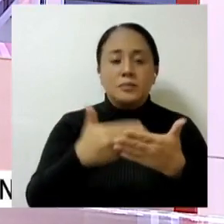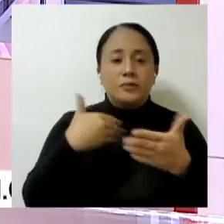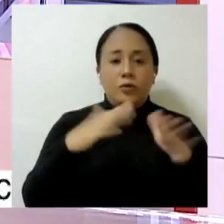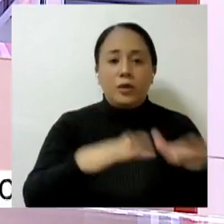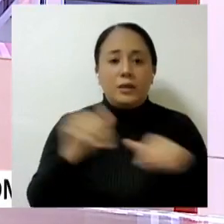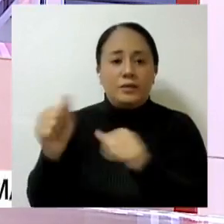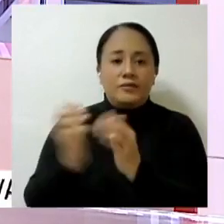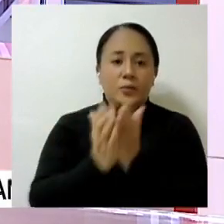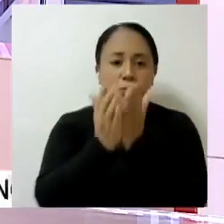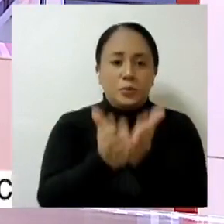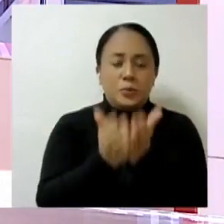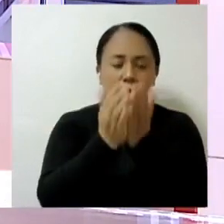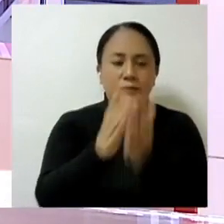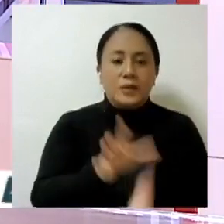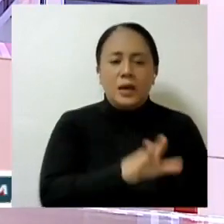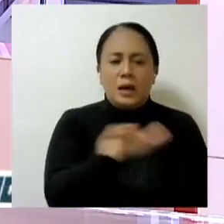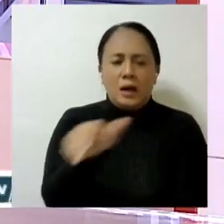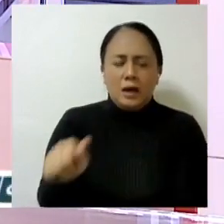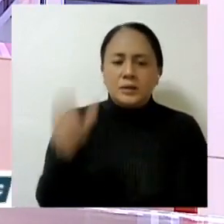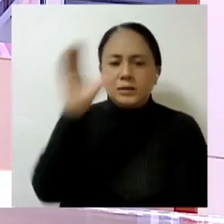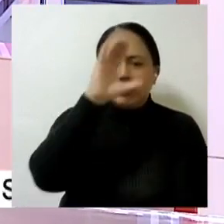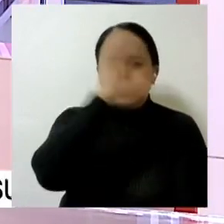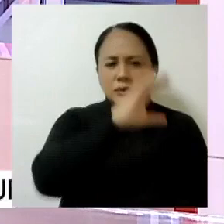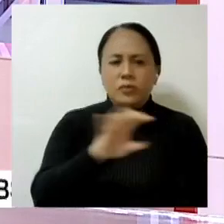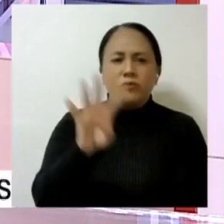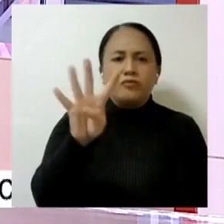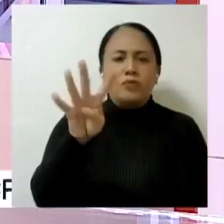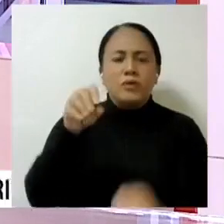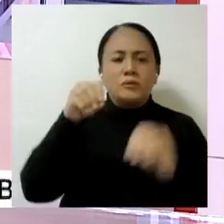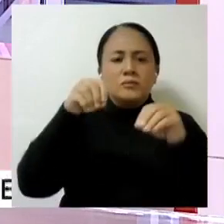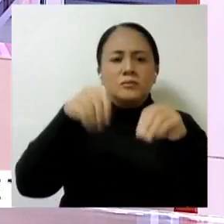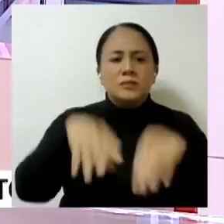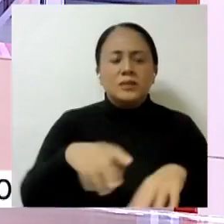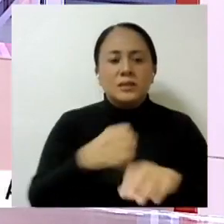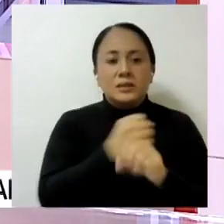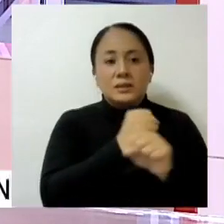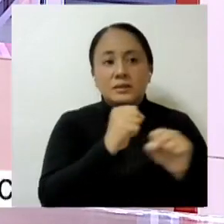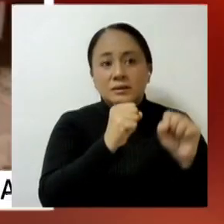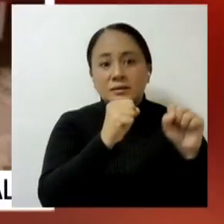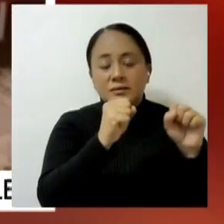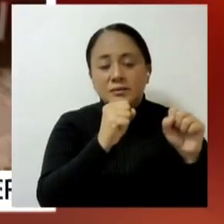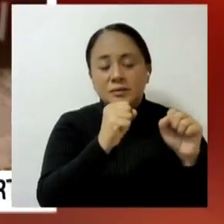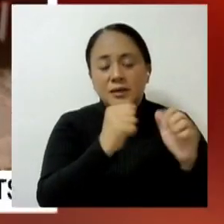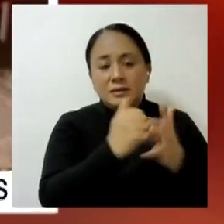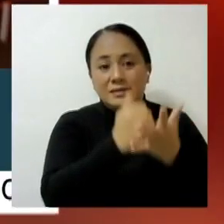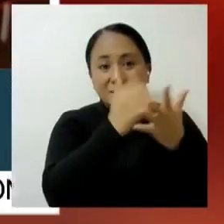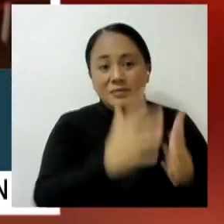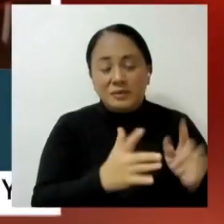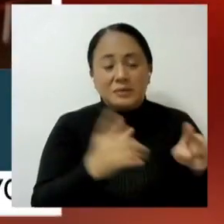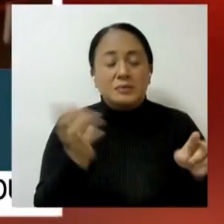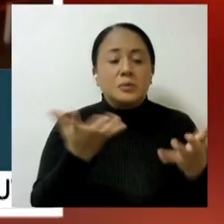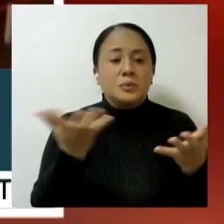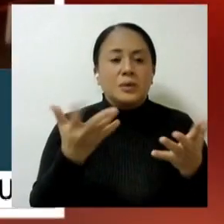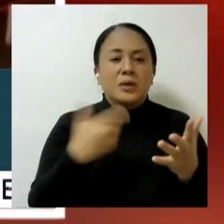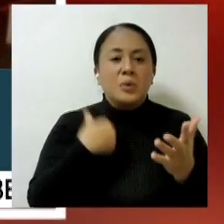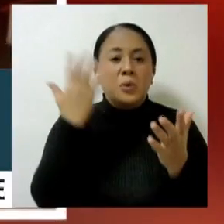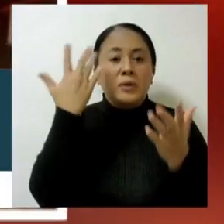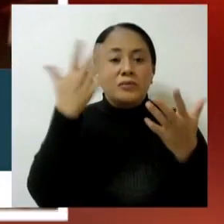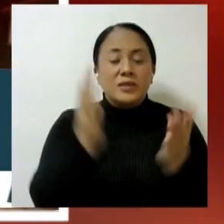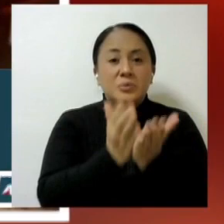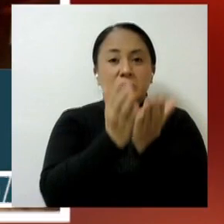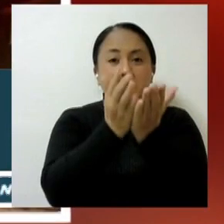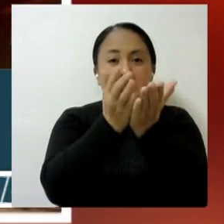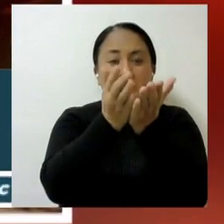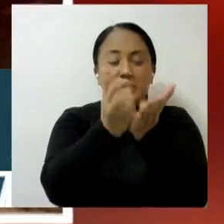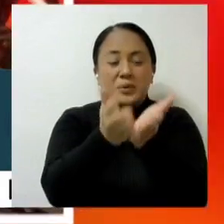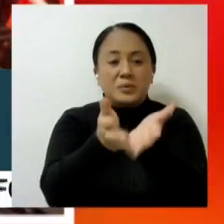are underway for 4 missing rescuers of the Philippine Coast Guard after their boat capsized off Abulug. The rescuers were on their way to